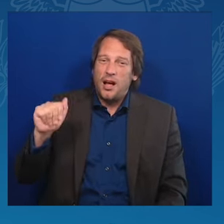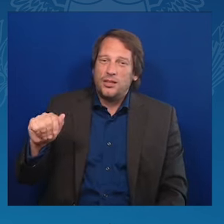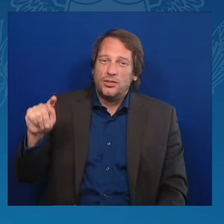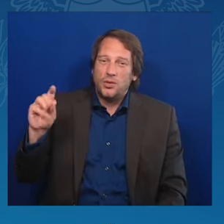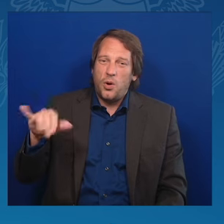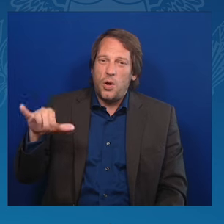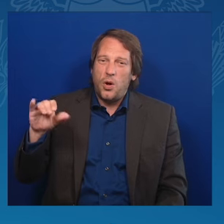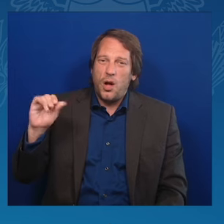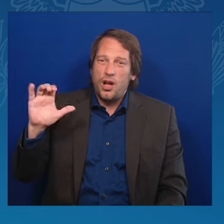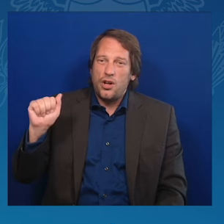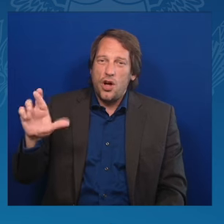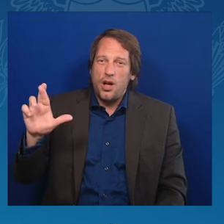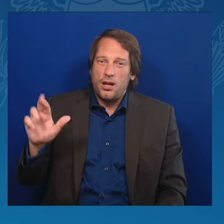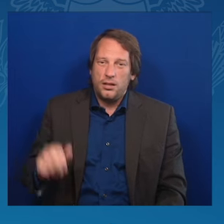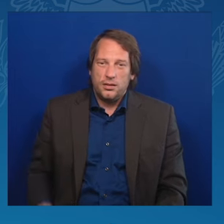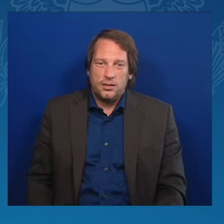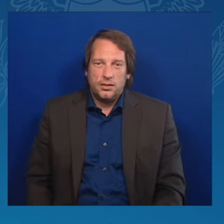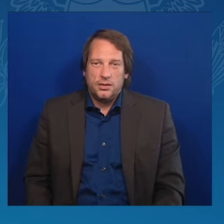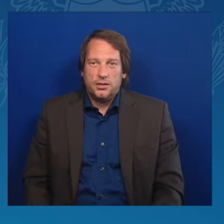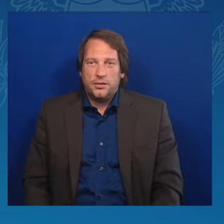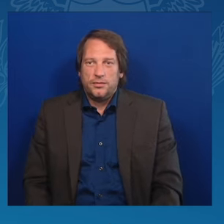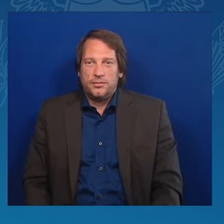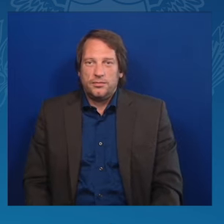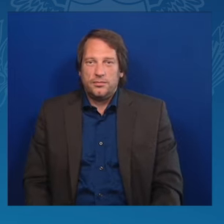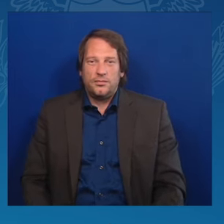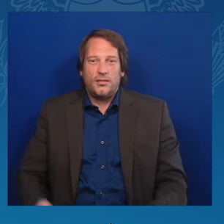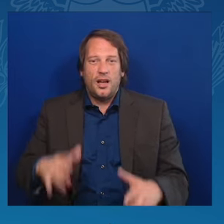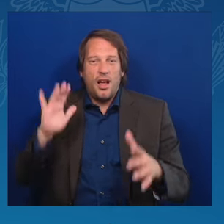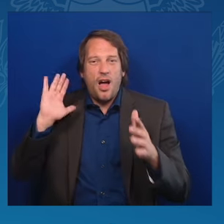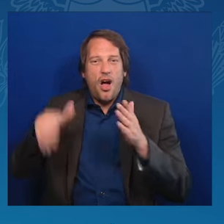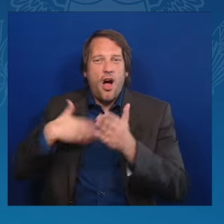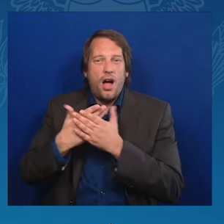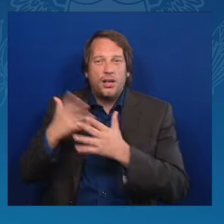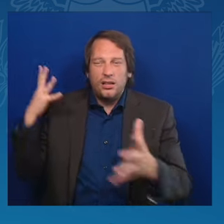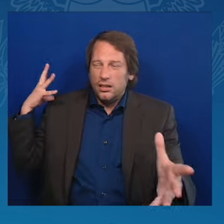and to all the enduring bonds between our nations. Thank you.